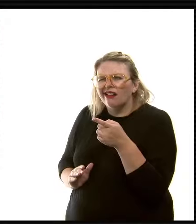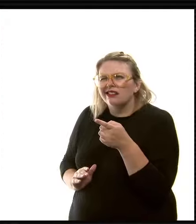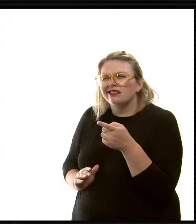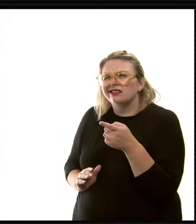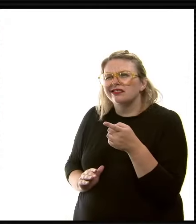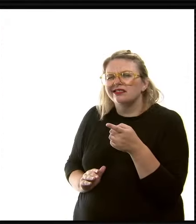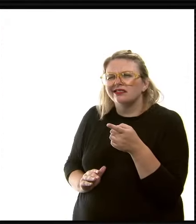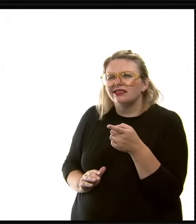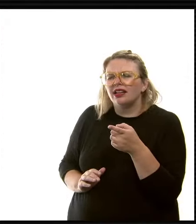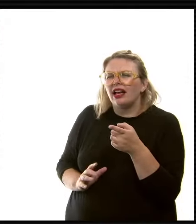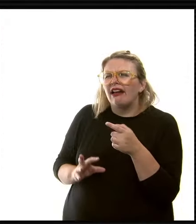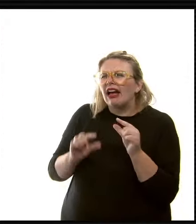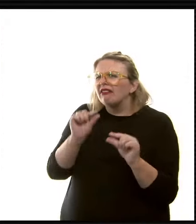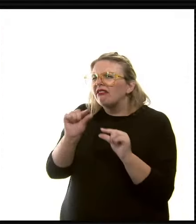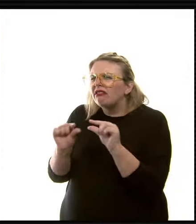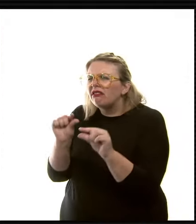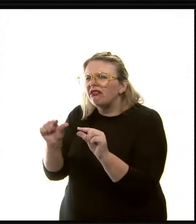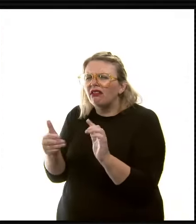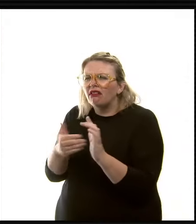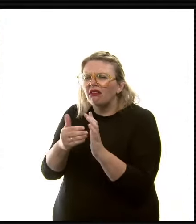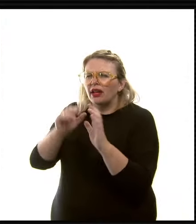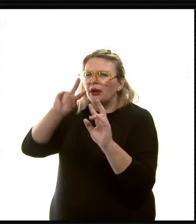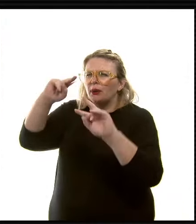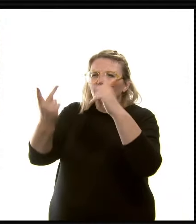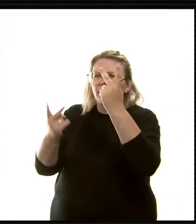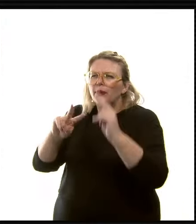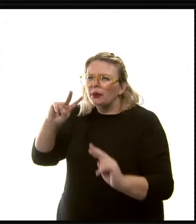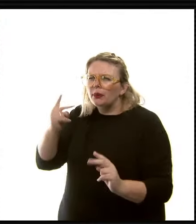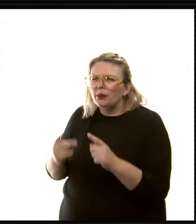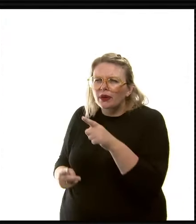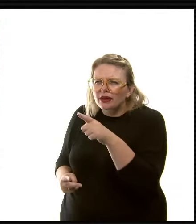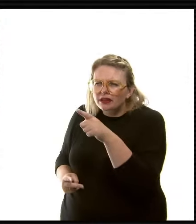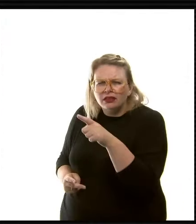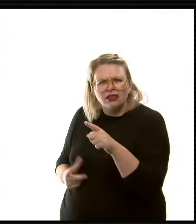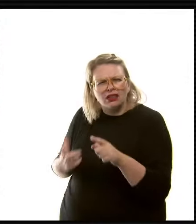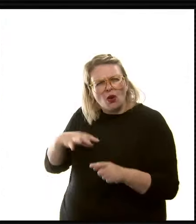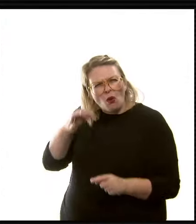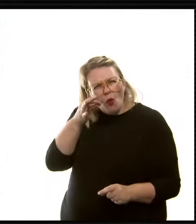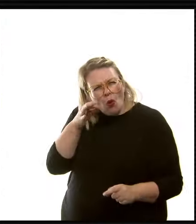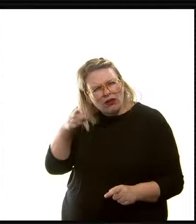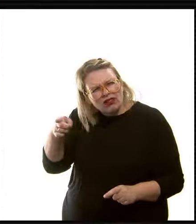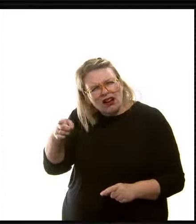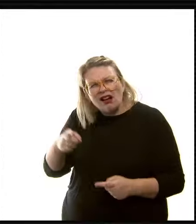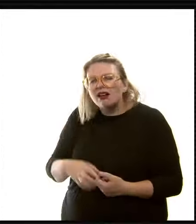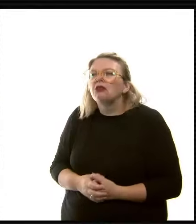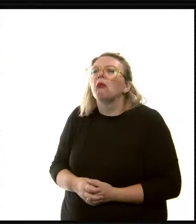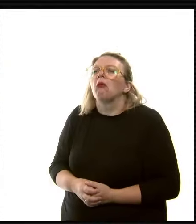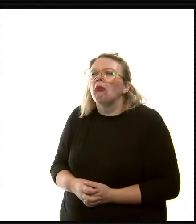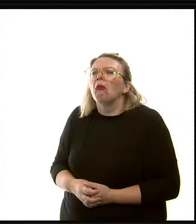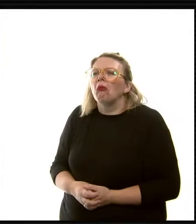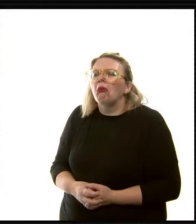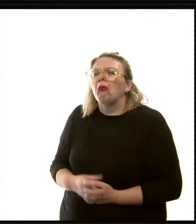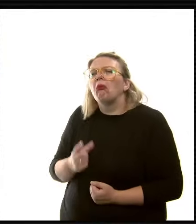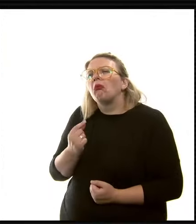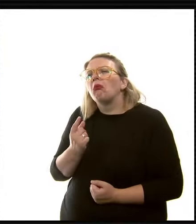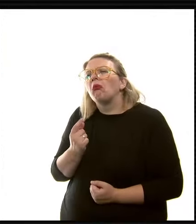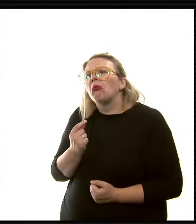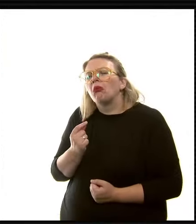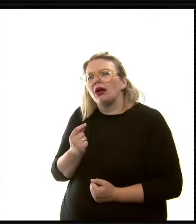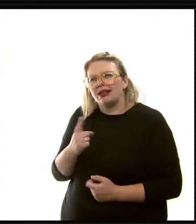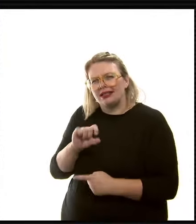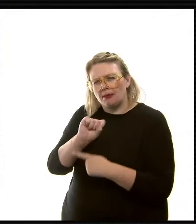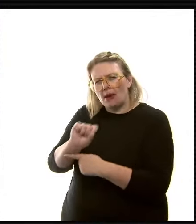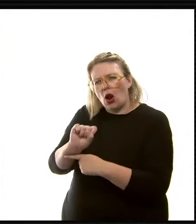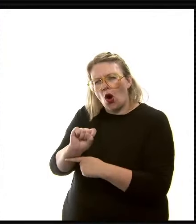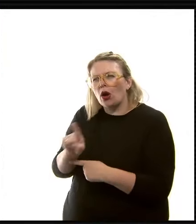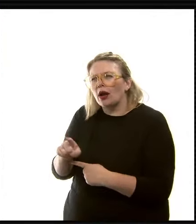bush things, hanging vines. I saw that you wanted to have water, but I think I can do that as long as I use barrier blocks.